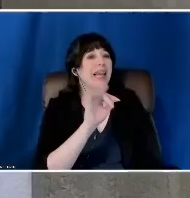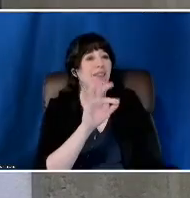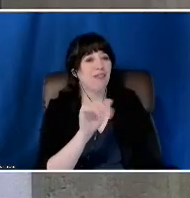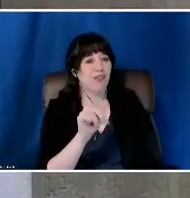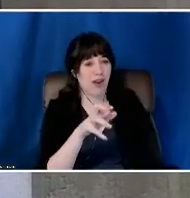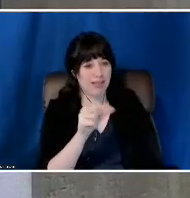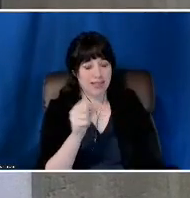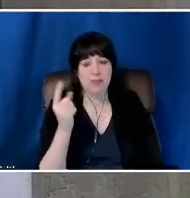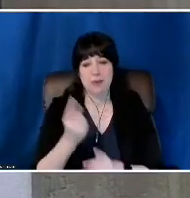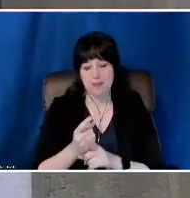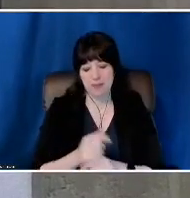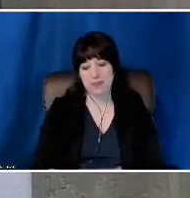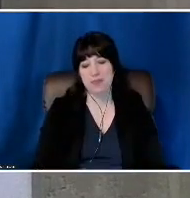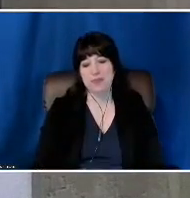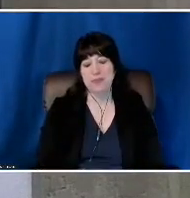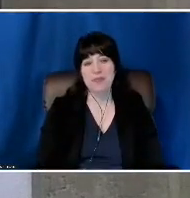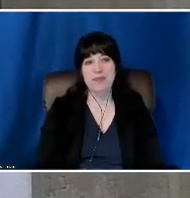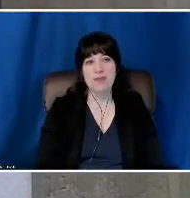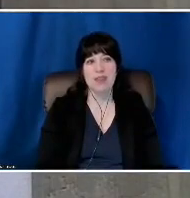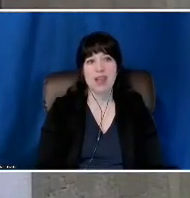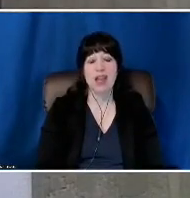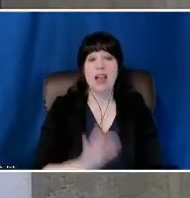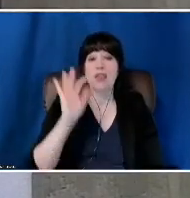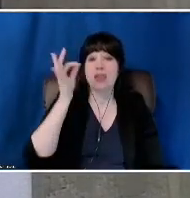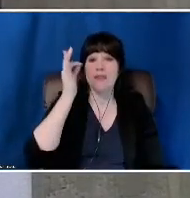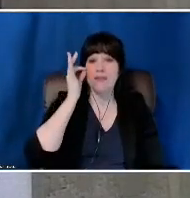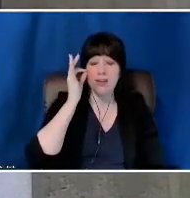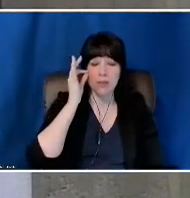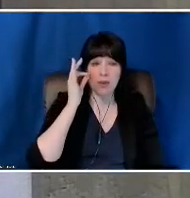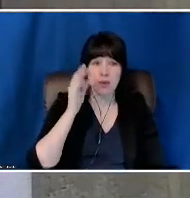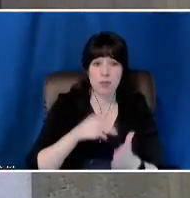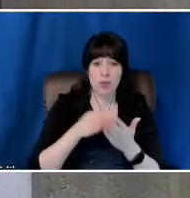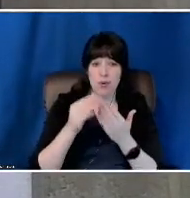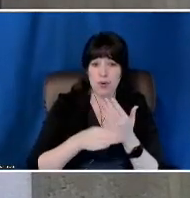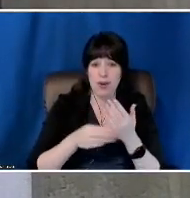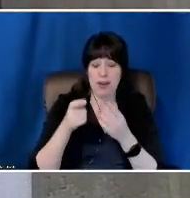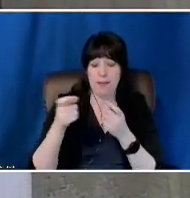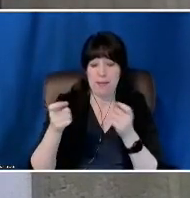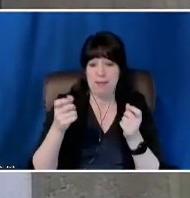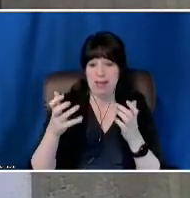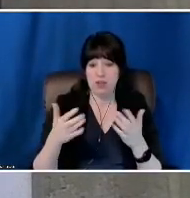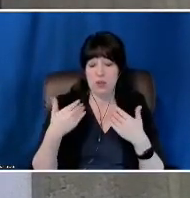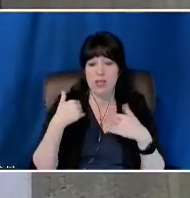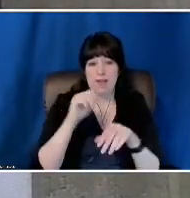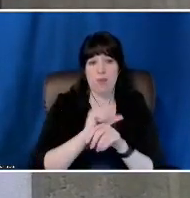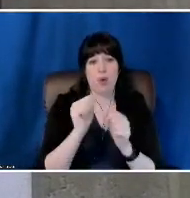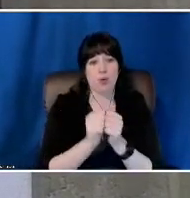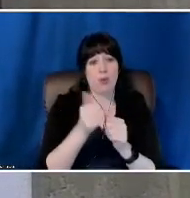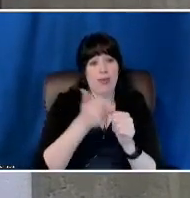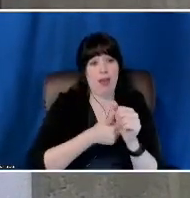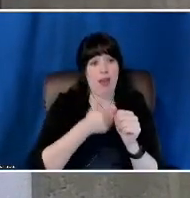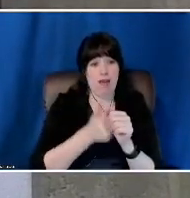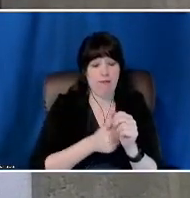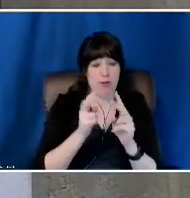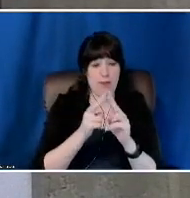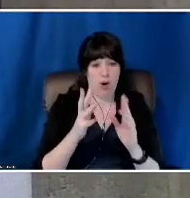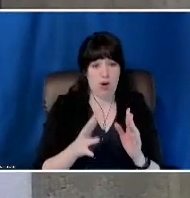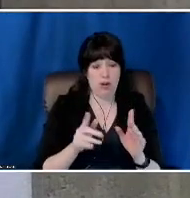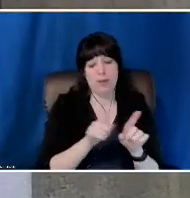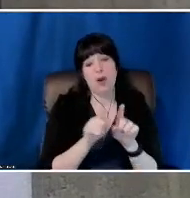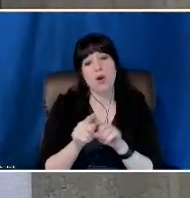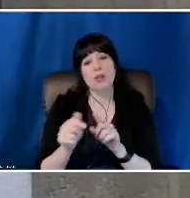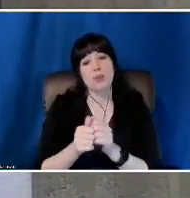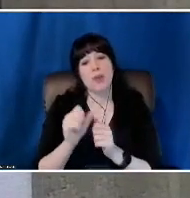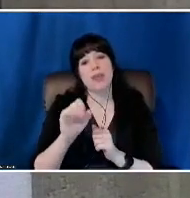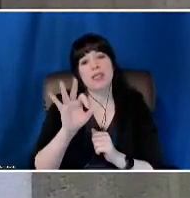St. Francis. The federal program managers have worked with every partner, but also with St. Francis quite diligently to try